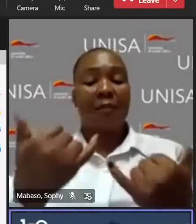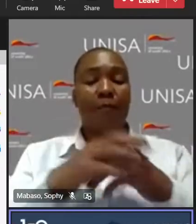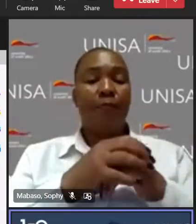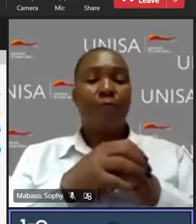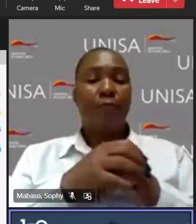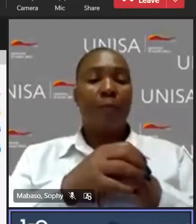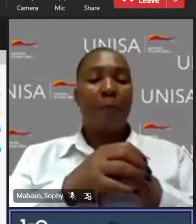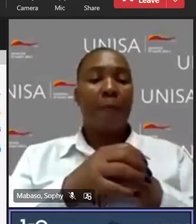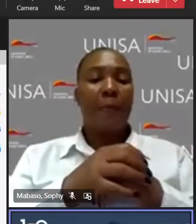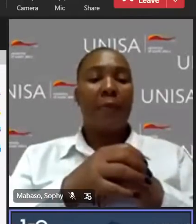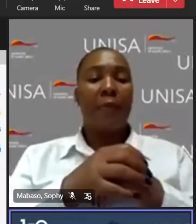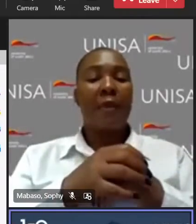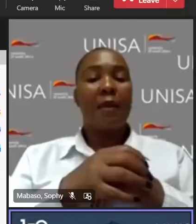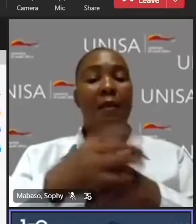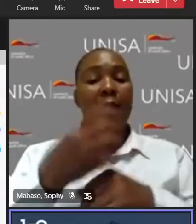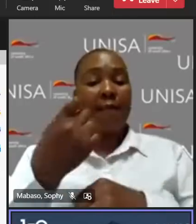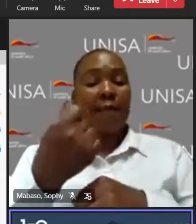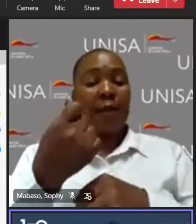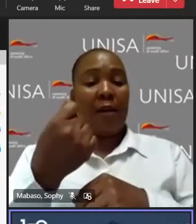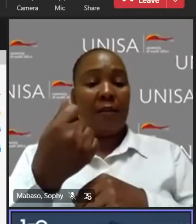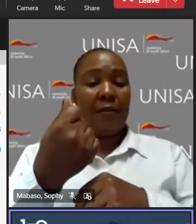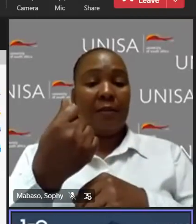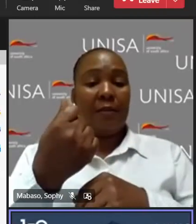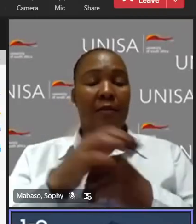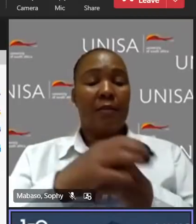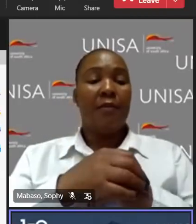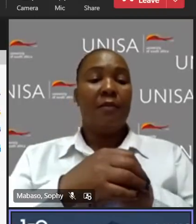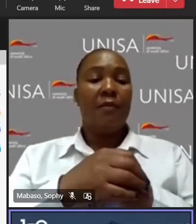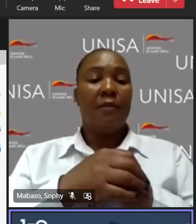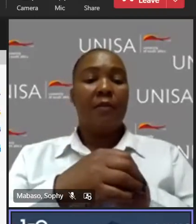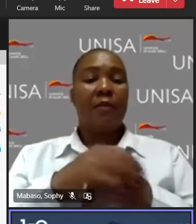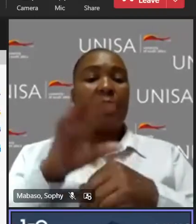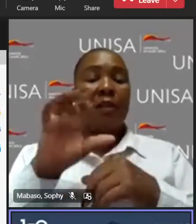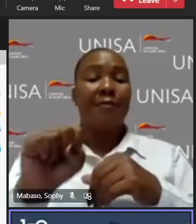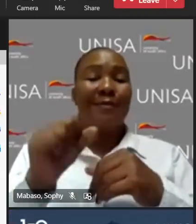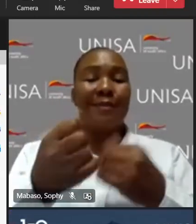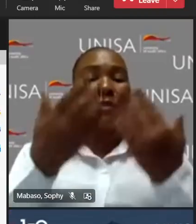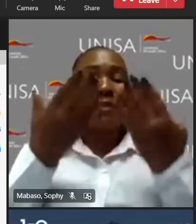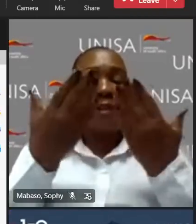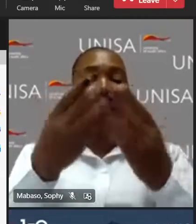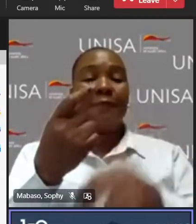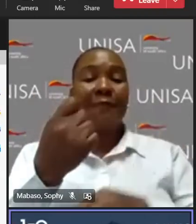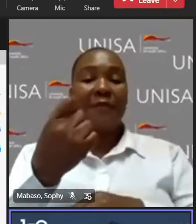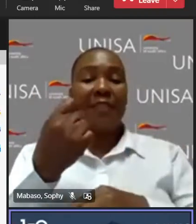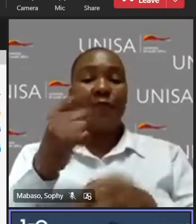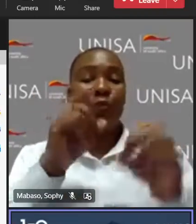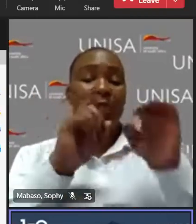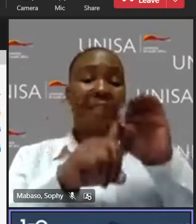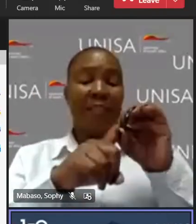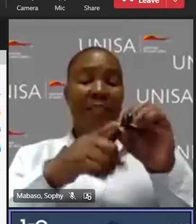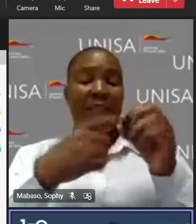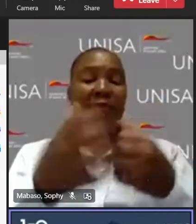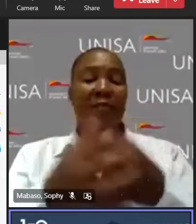Student finance, you can get a study fees quotation.